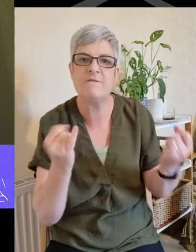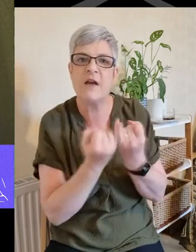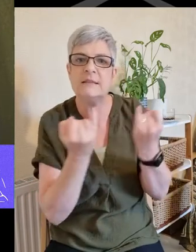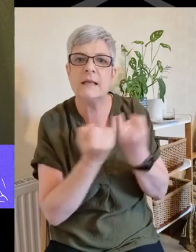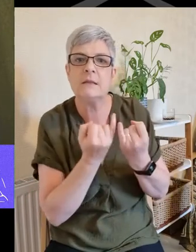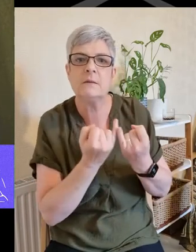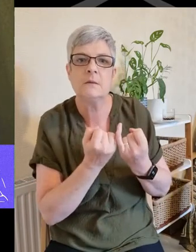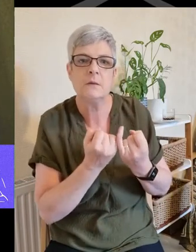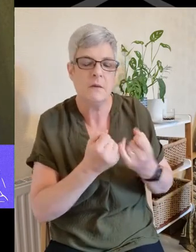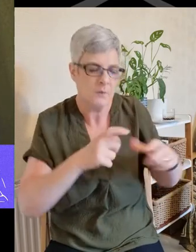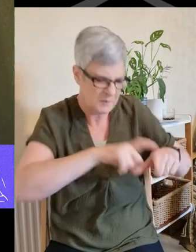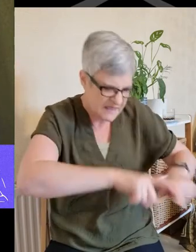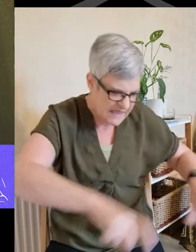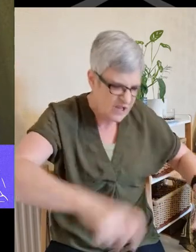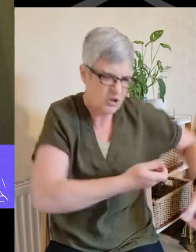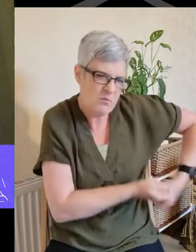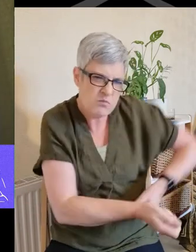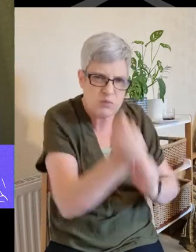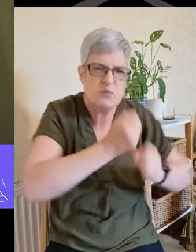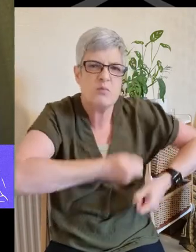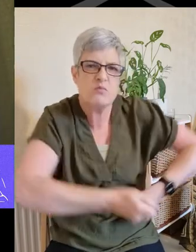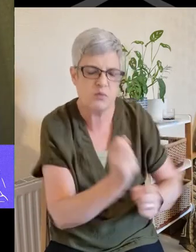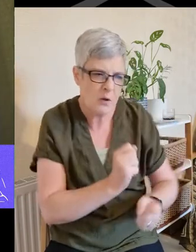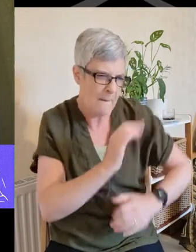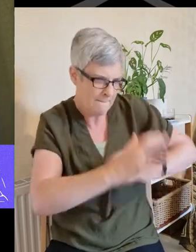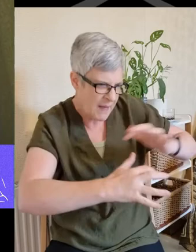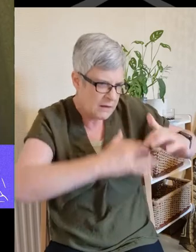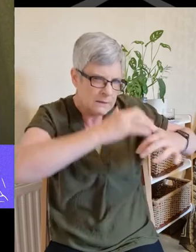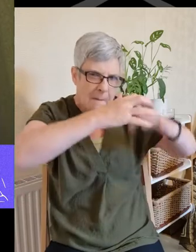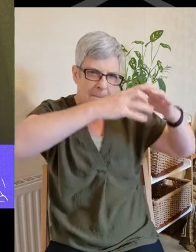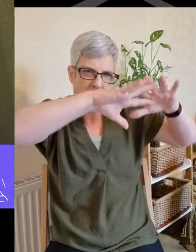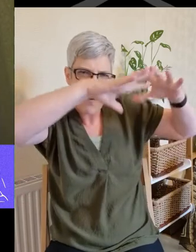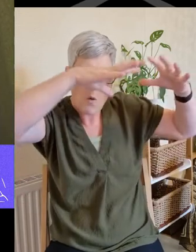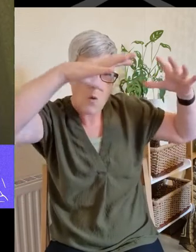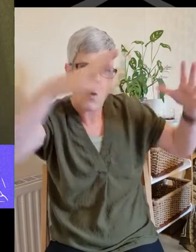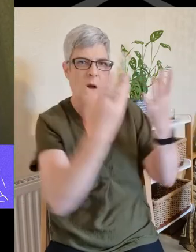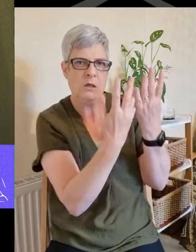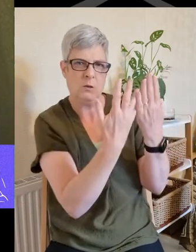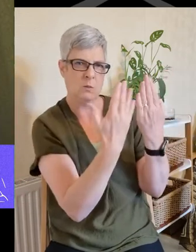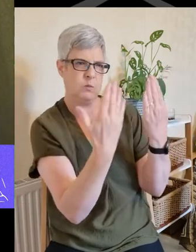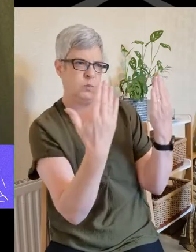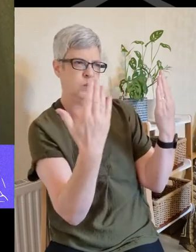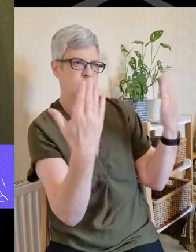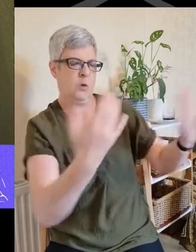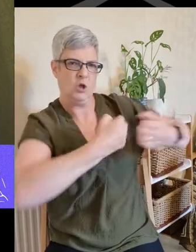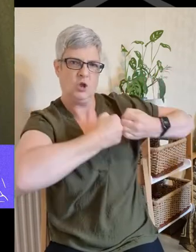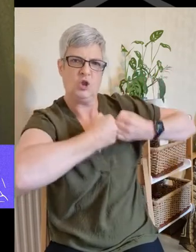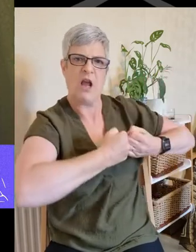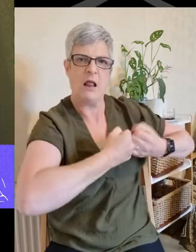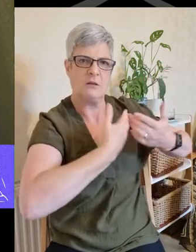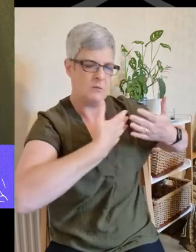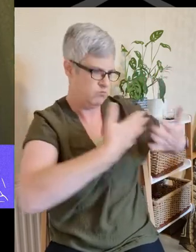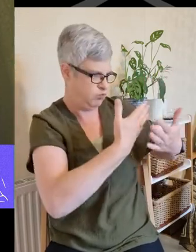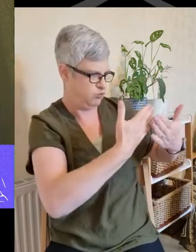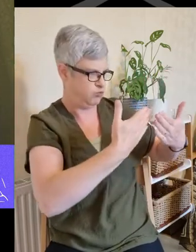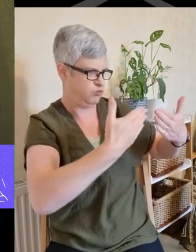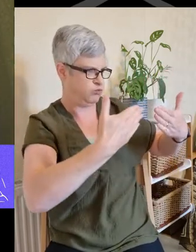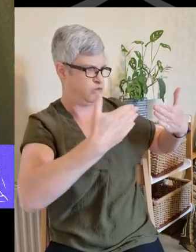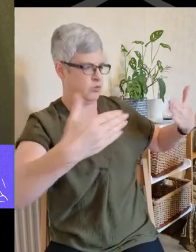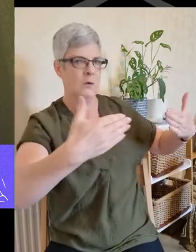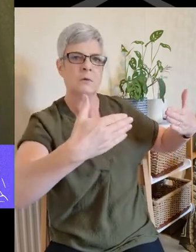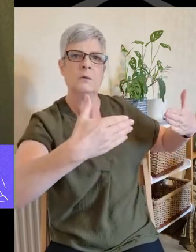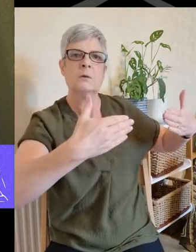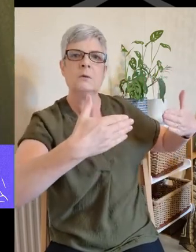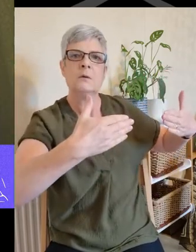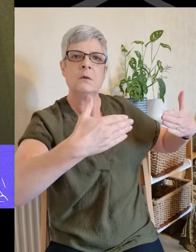will dig trenches, build earthworks, and make a solid wall of shields against you.